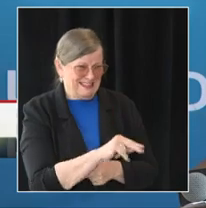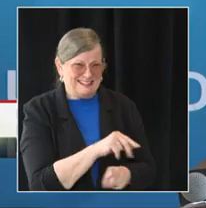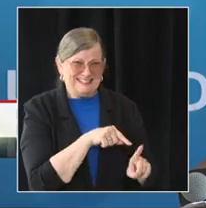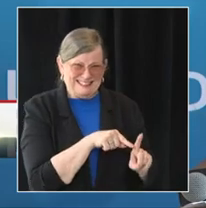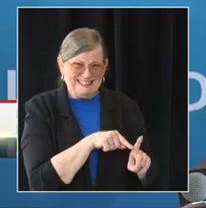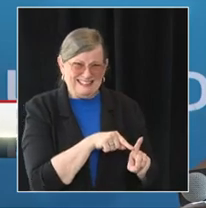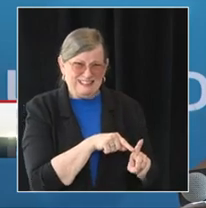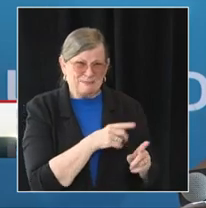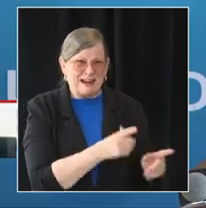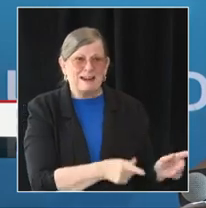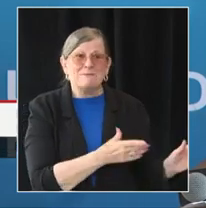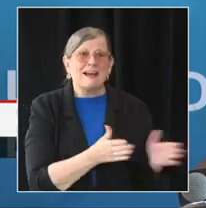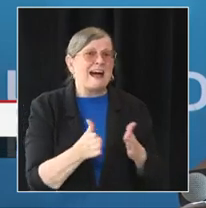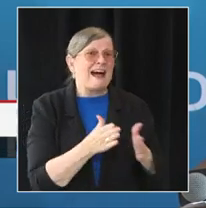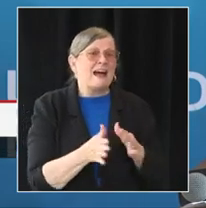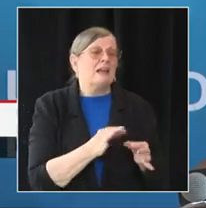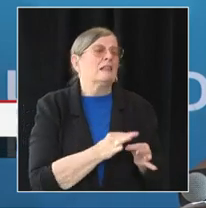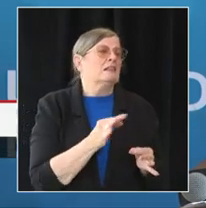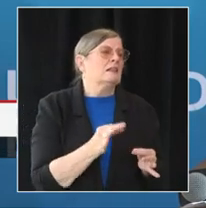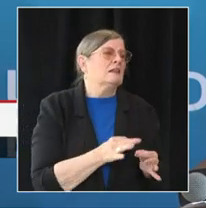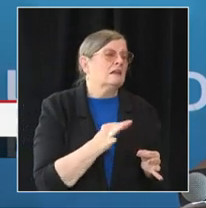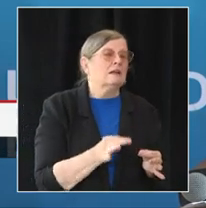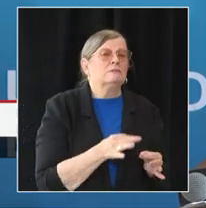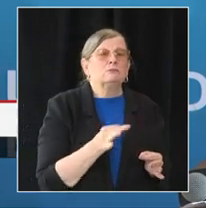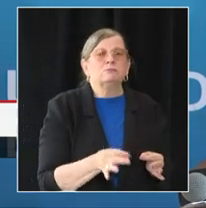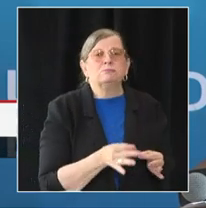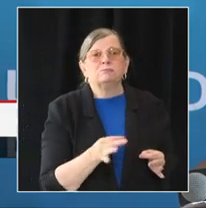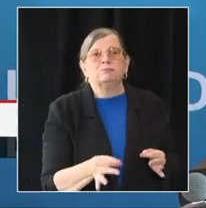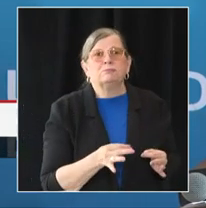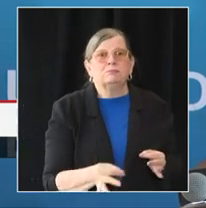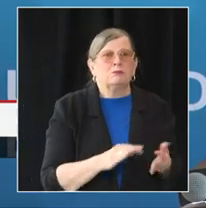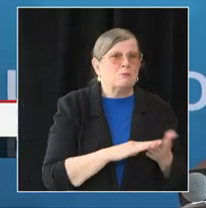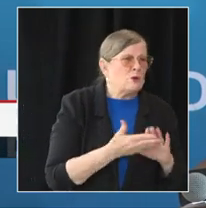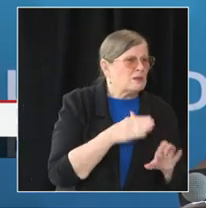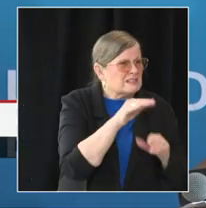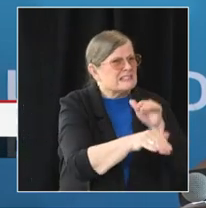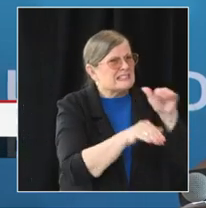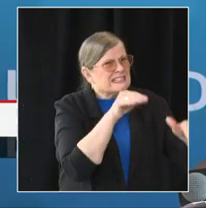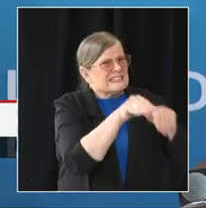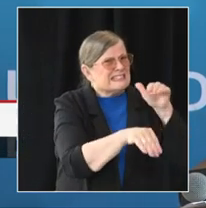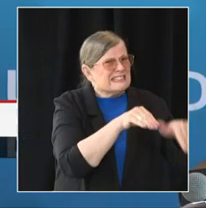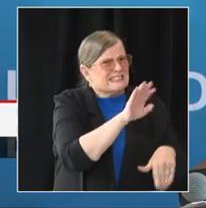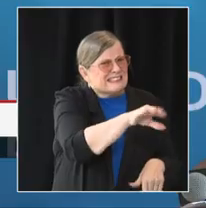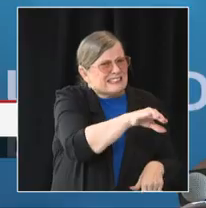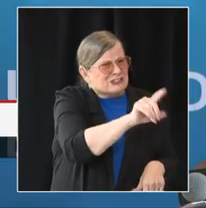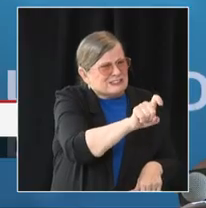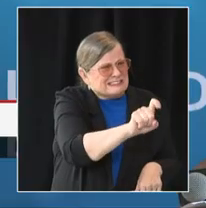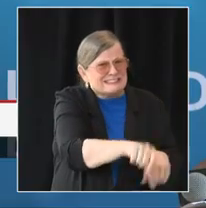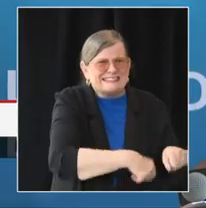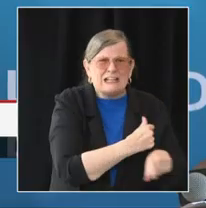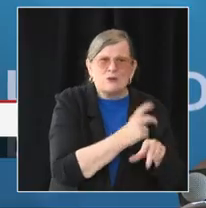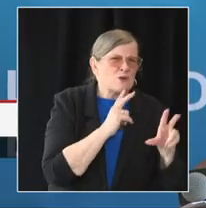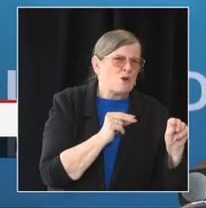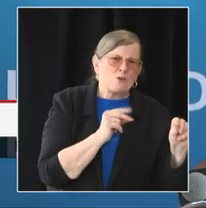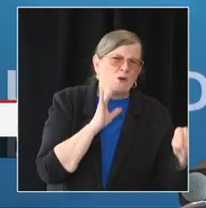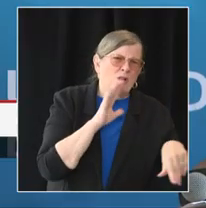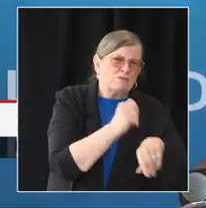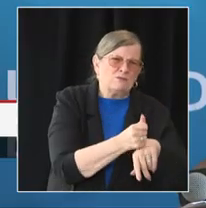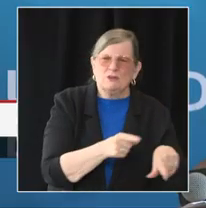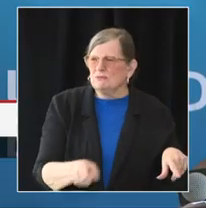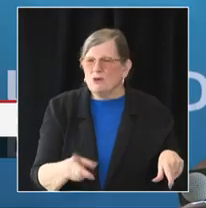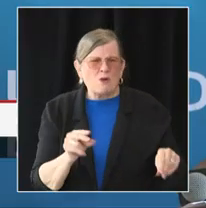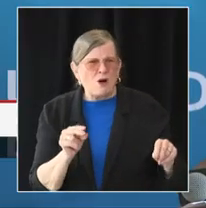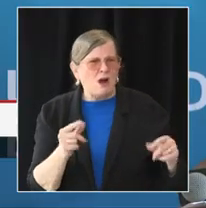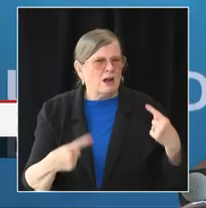There's a lot of community debate. And in some ways, McMillan inspired one of our budget